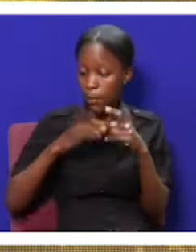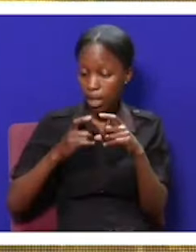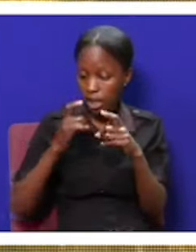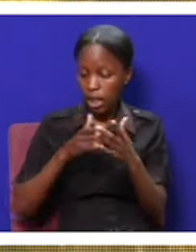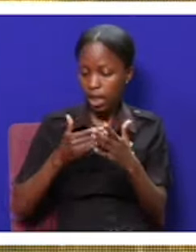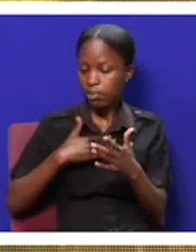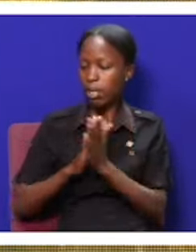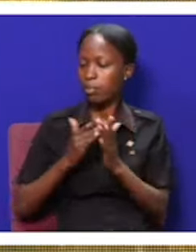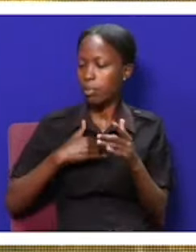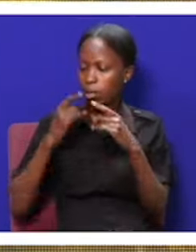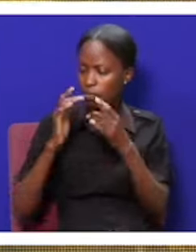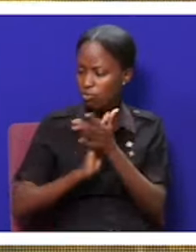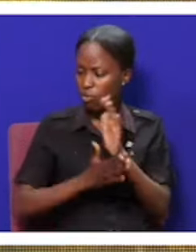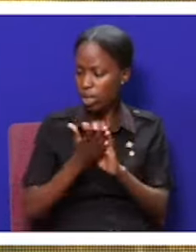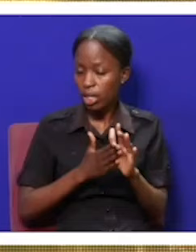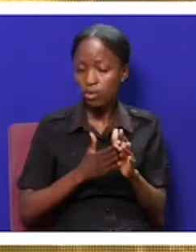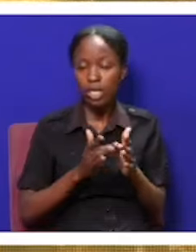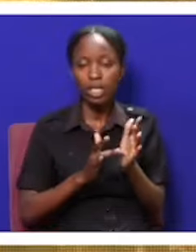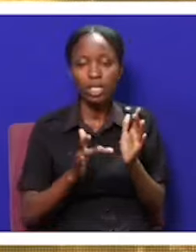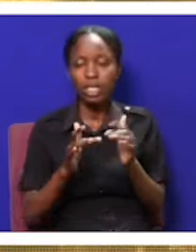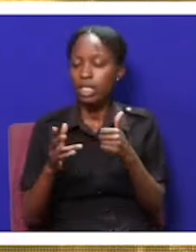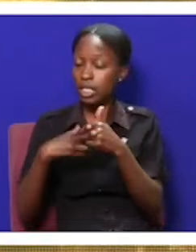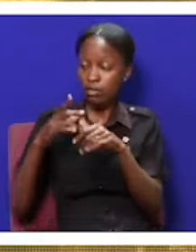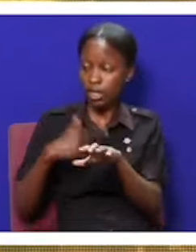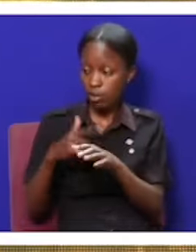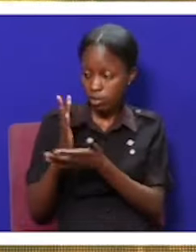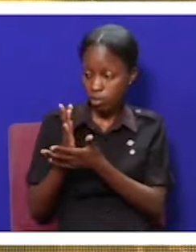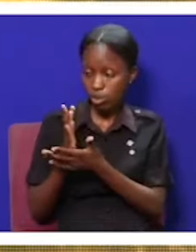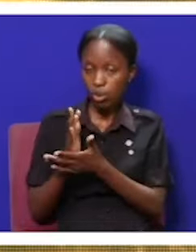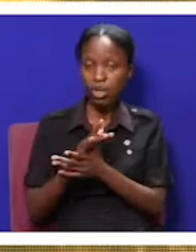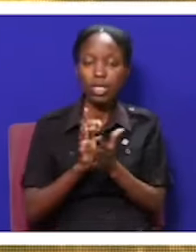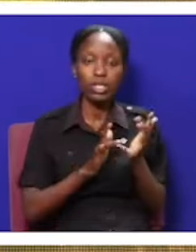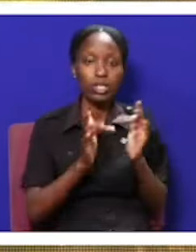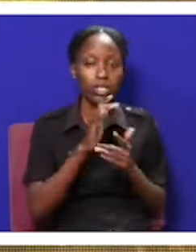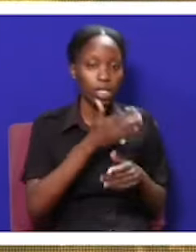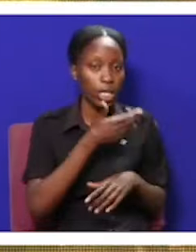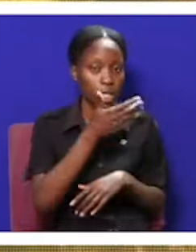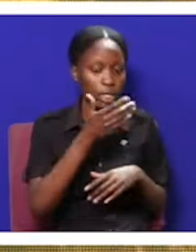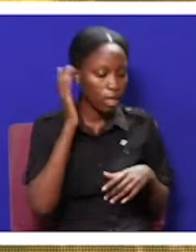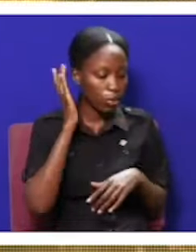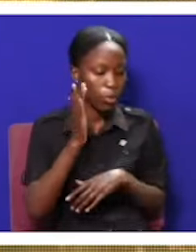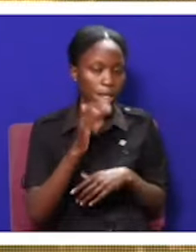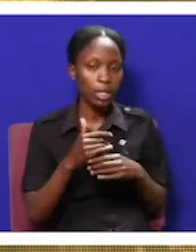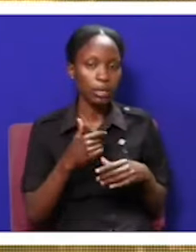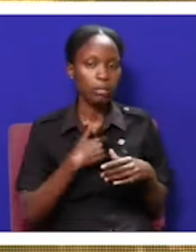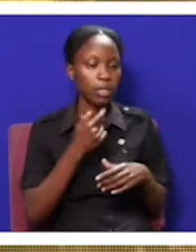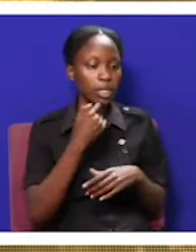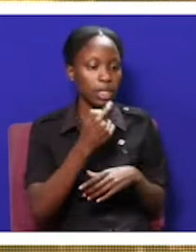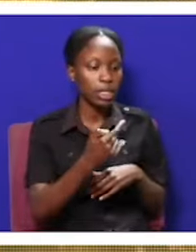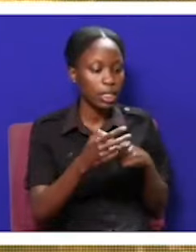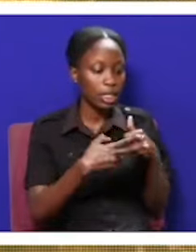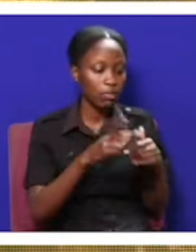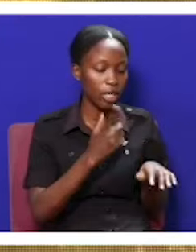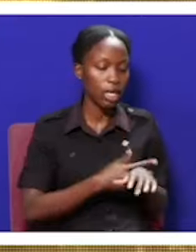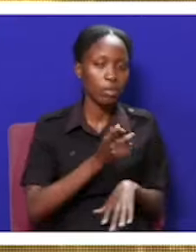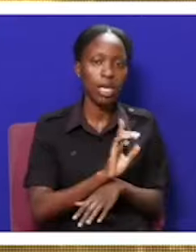forgive him? As many as seven times?' Jesus said to him, 'I do not say to you seven